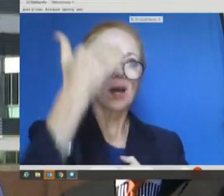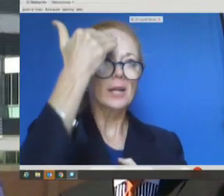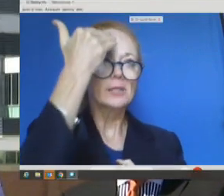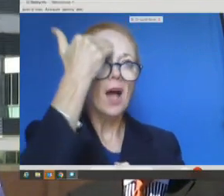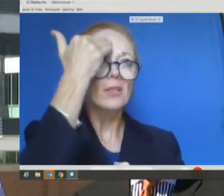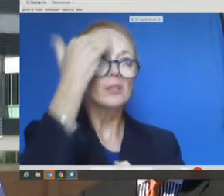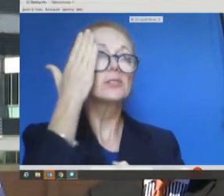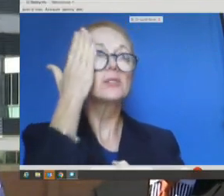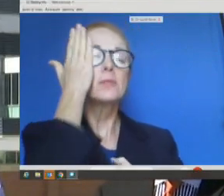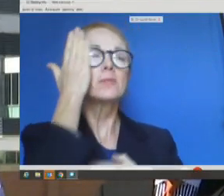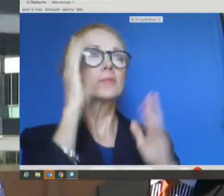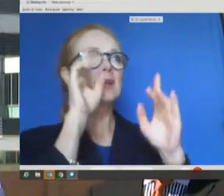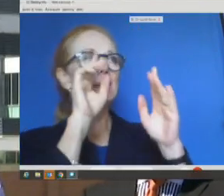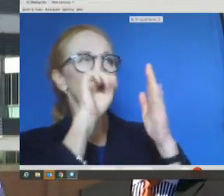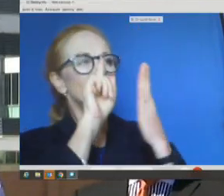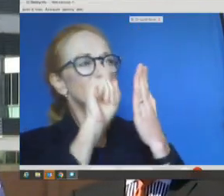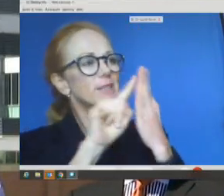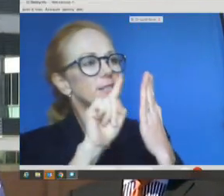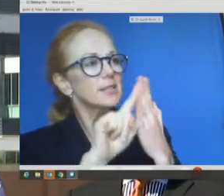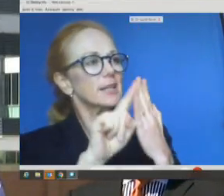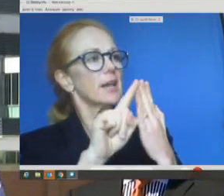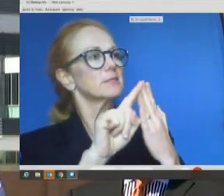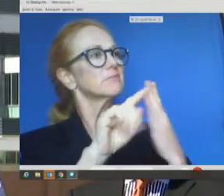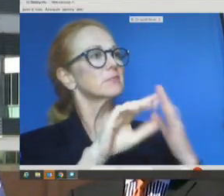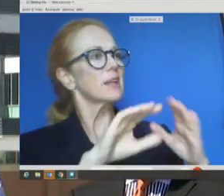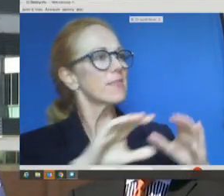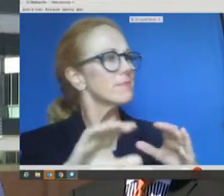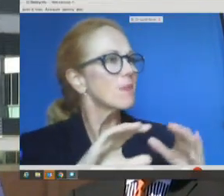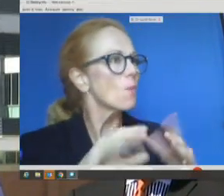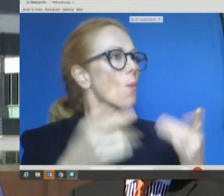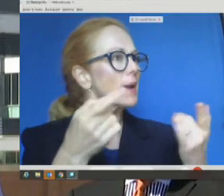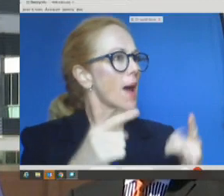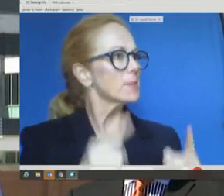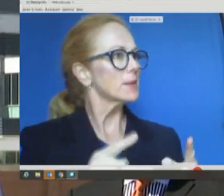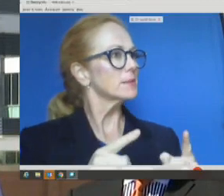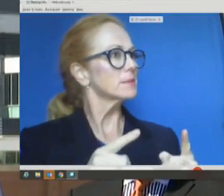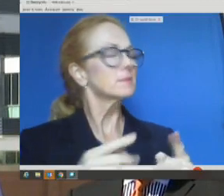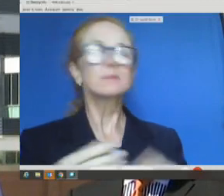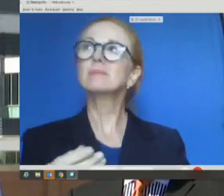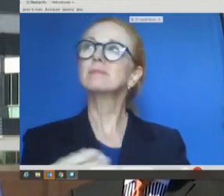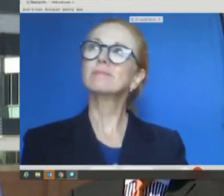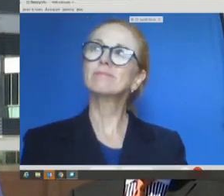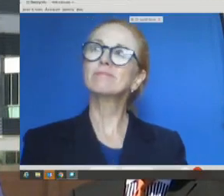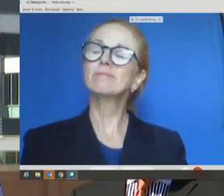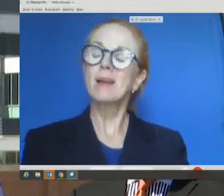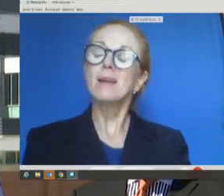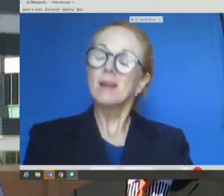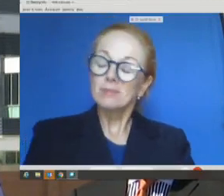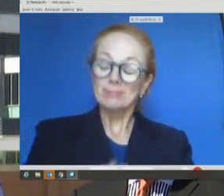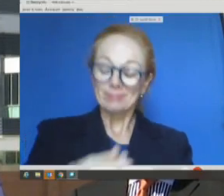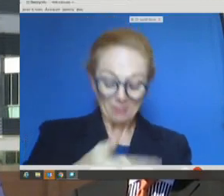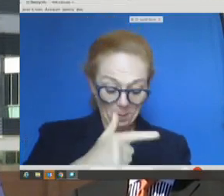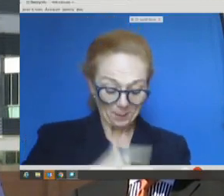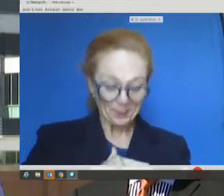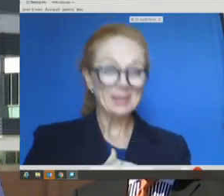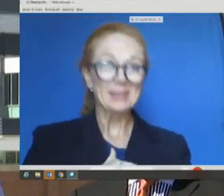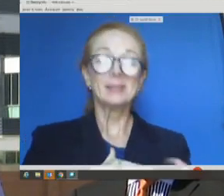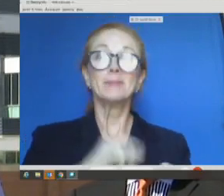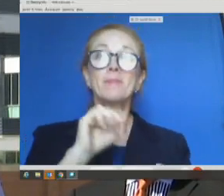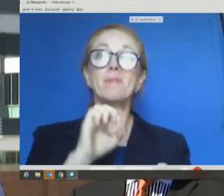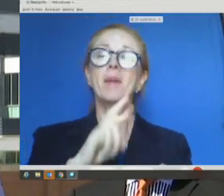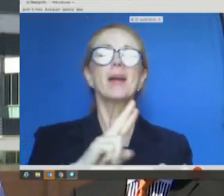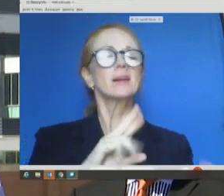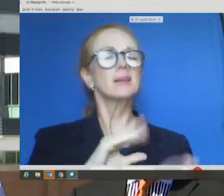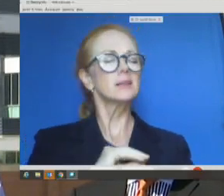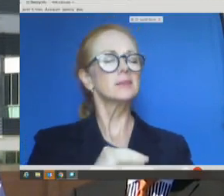act. As mayor, that gives me great confidence, and I so much appreciate the